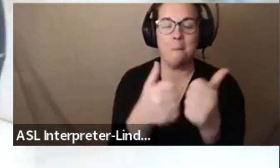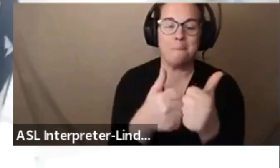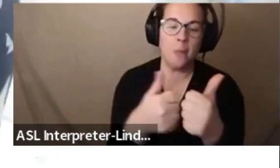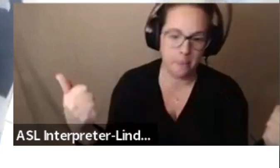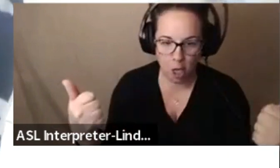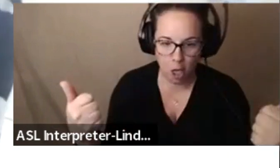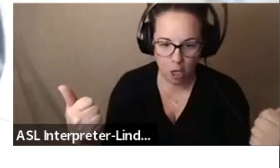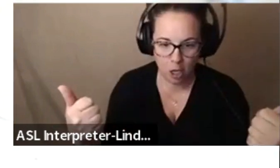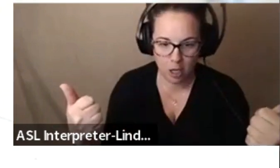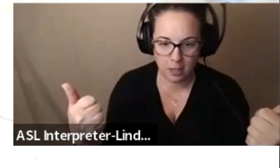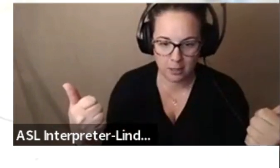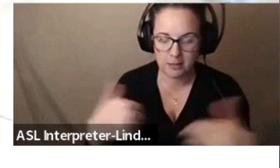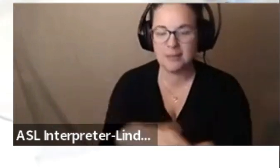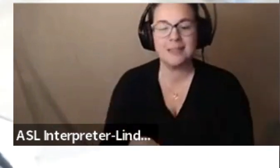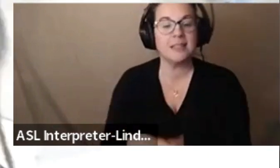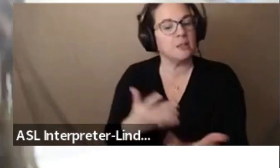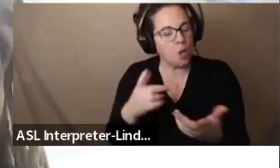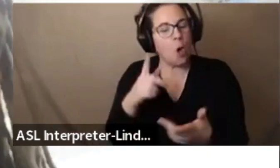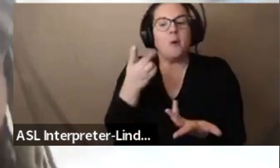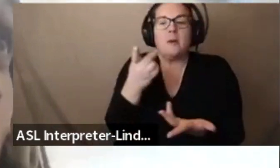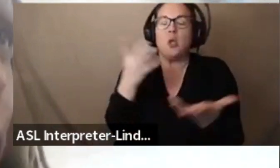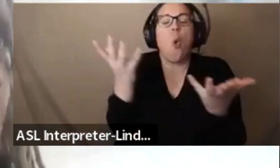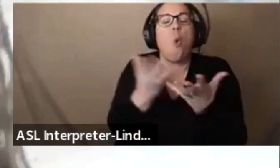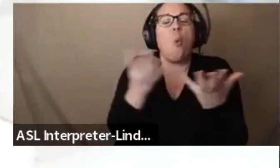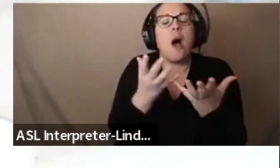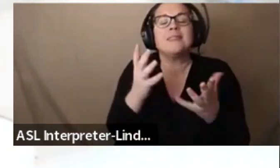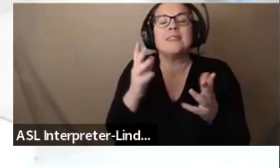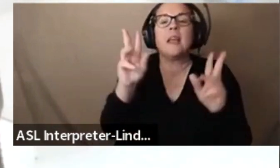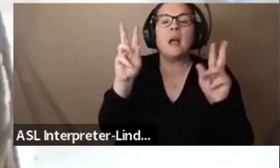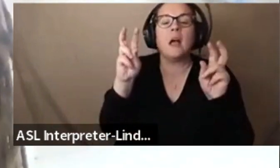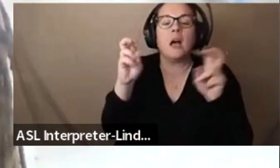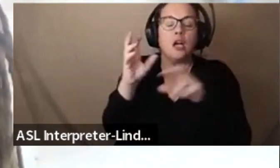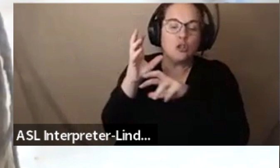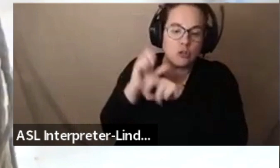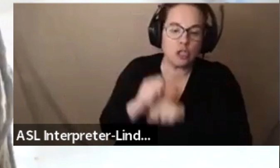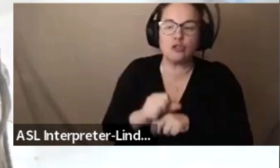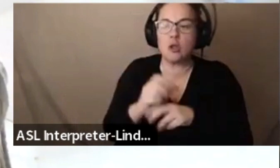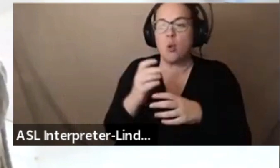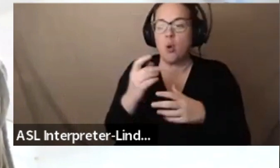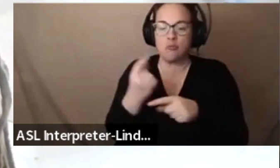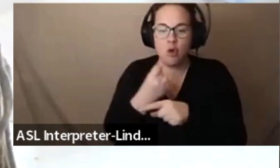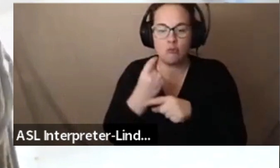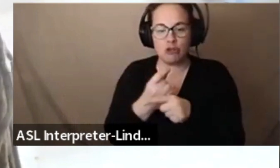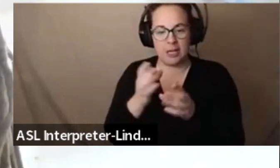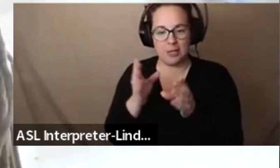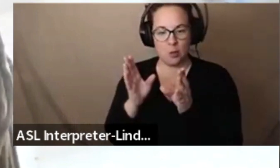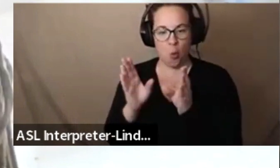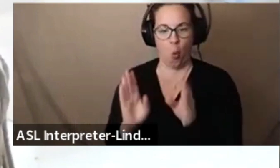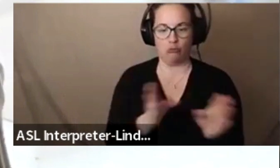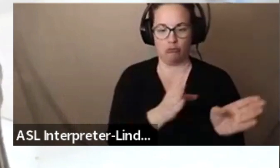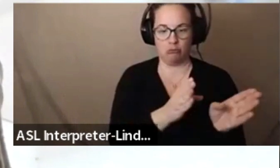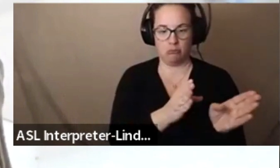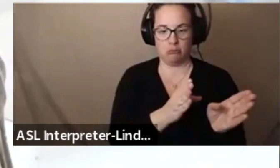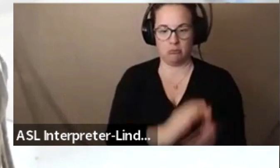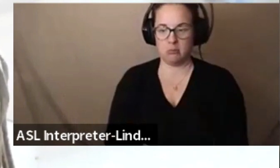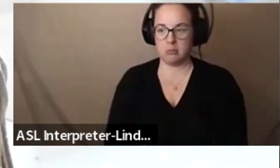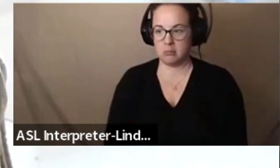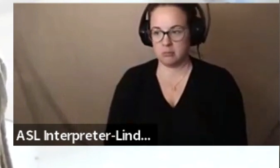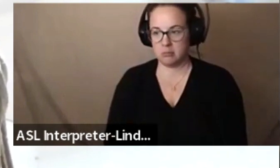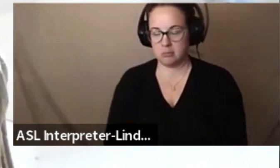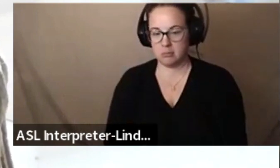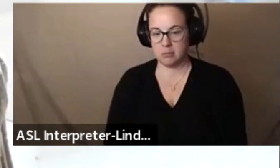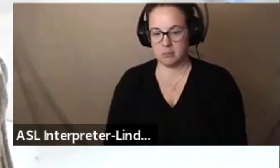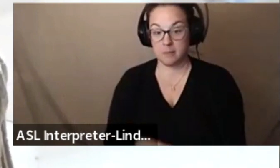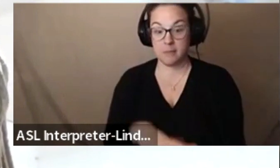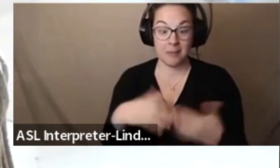know, and restore, quote unquote, the order of things? Because there's a lot of disappointed people on that stage.